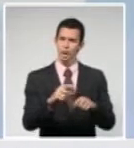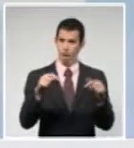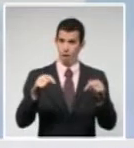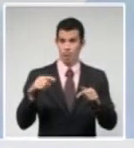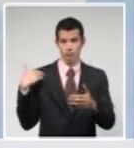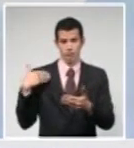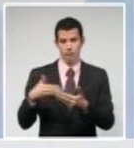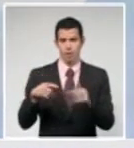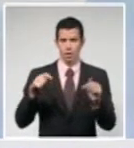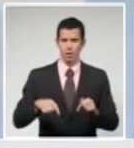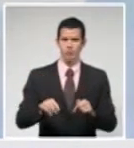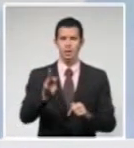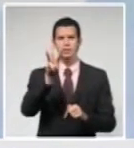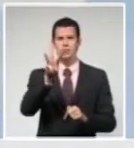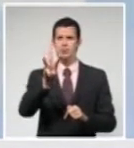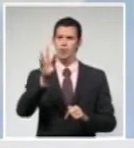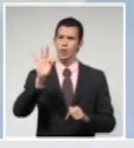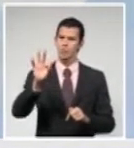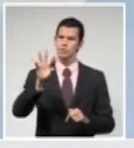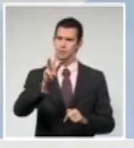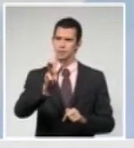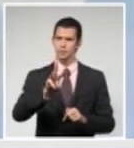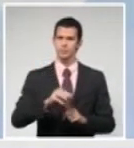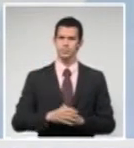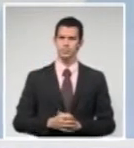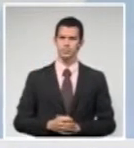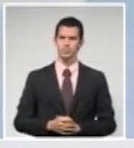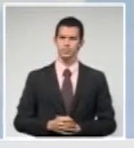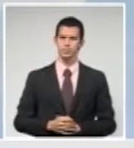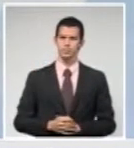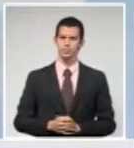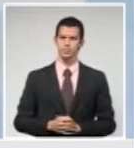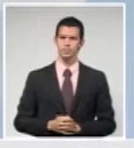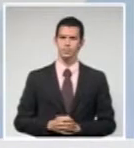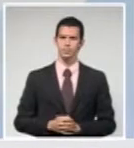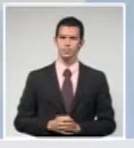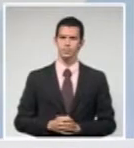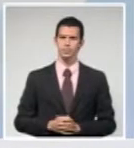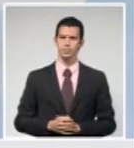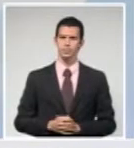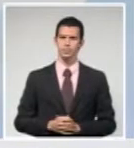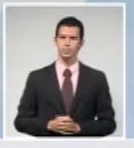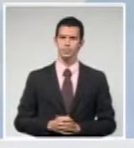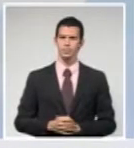and 383 confirmed active cases.